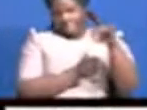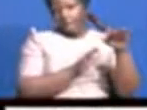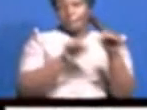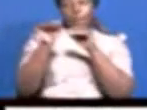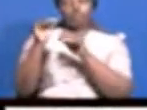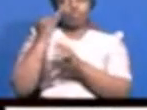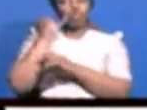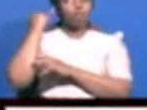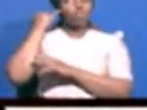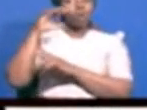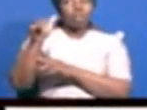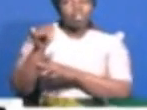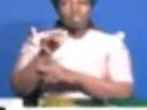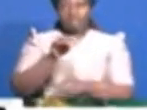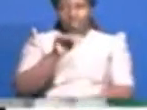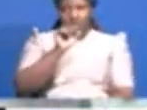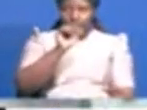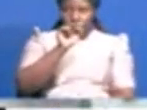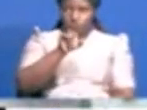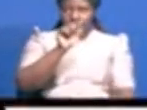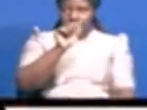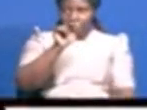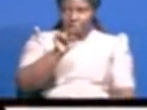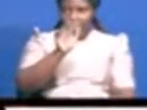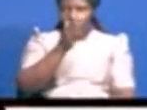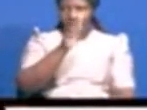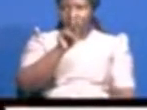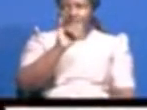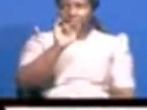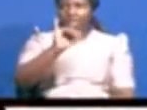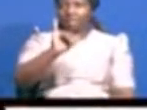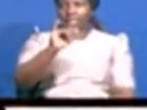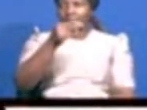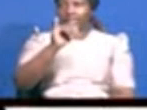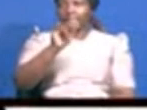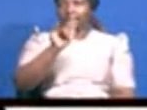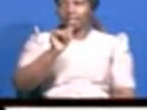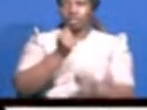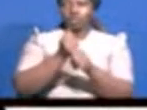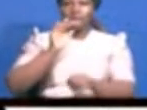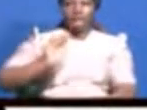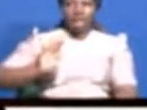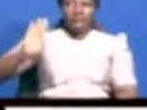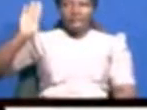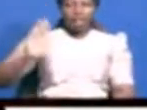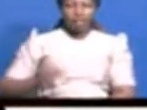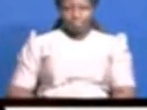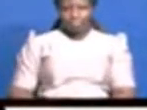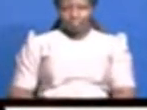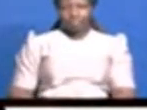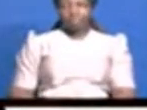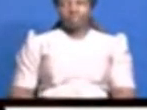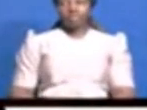Susan Wakarura Kihika is taking her oath of office. In the office of the Governor of Nakuru